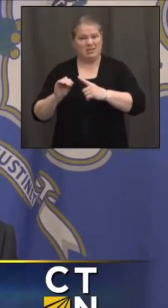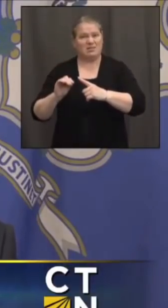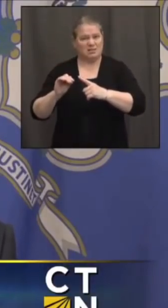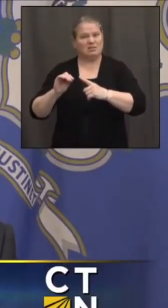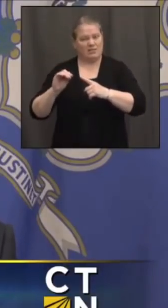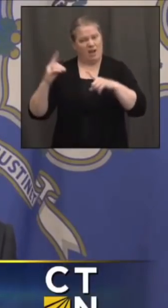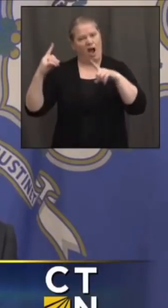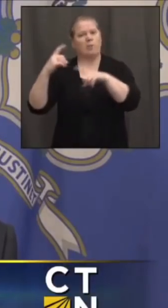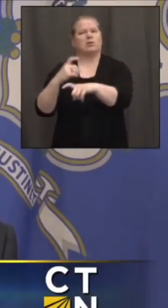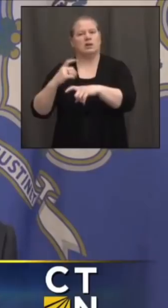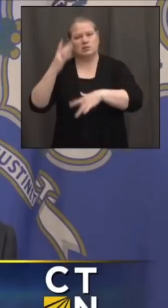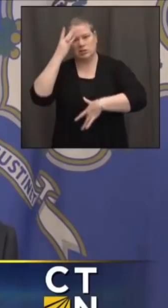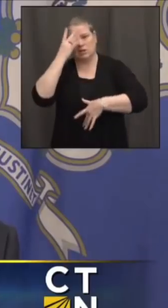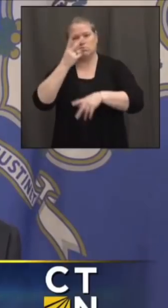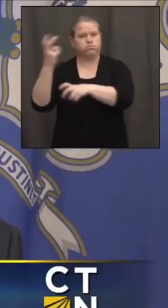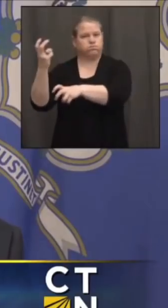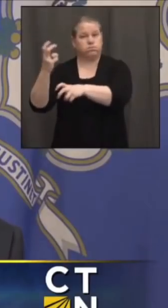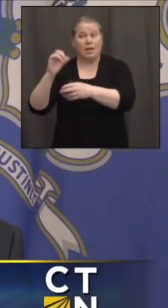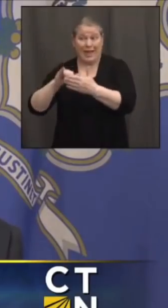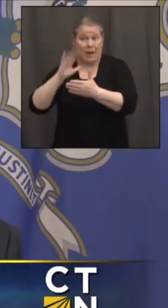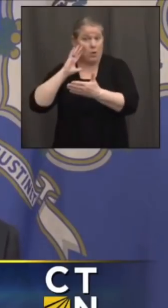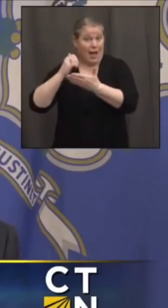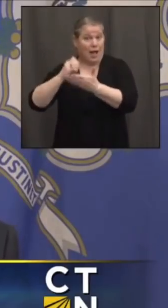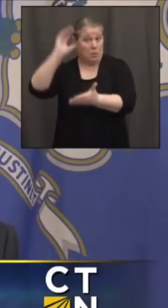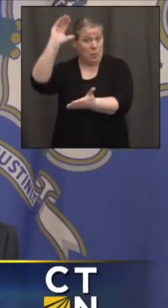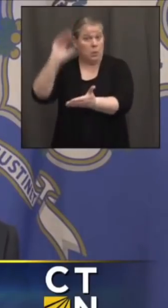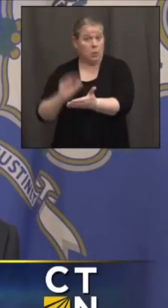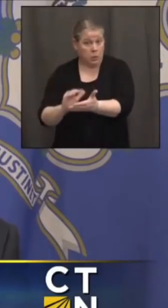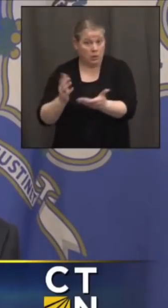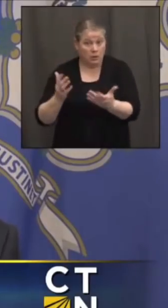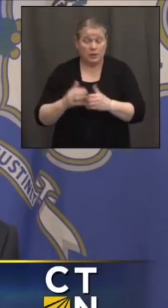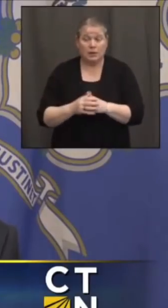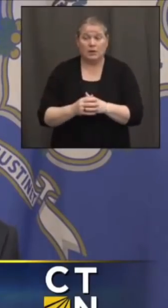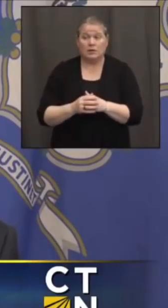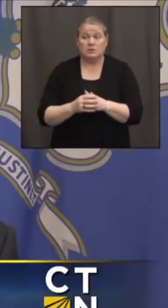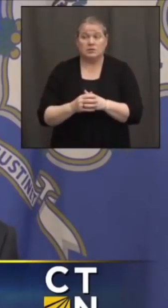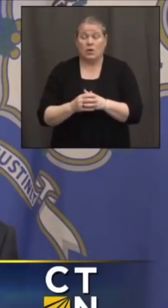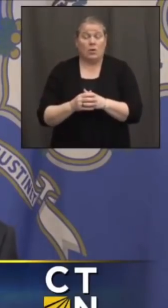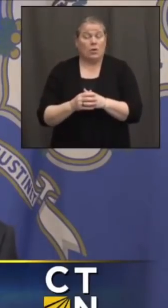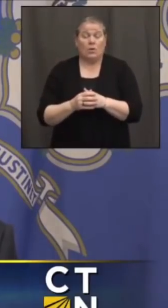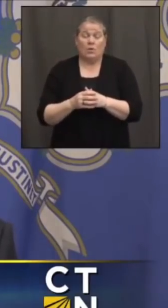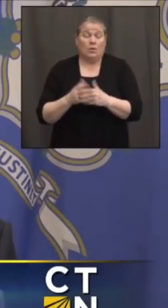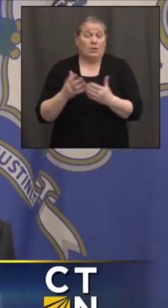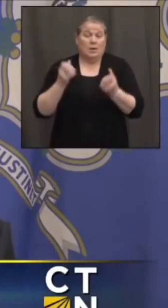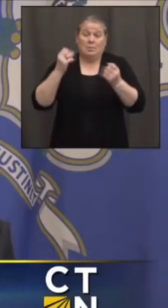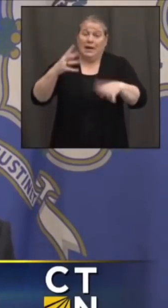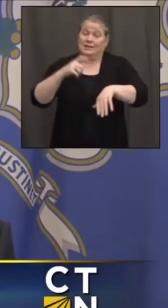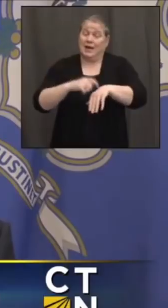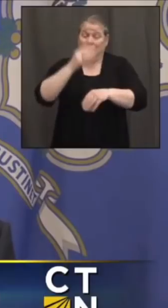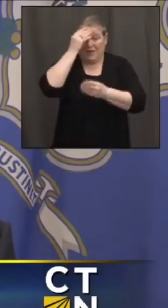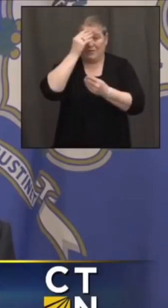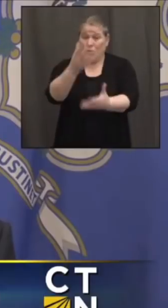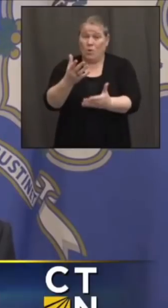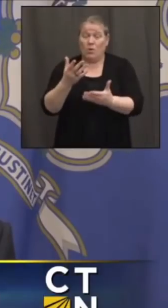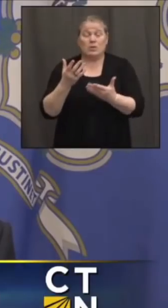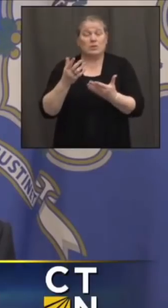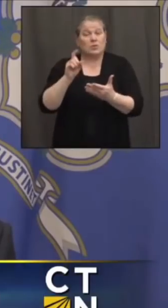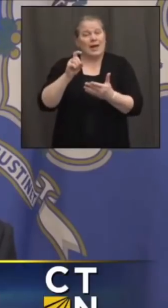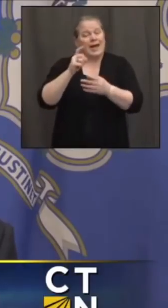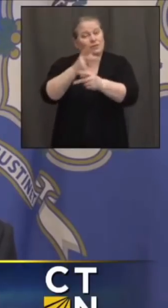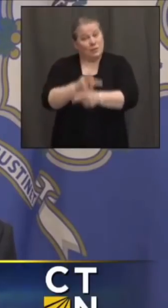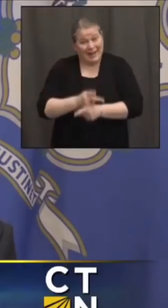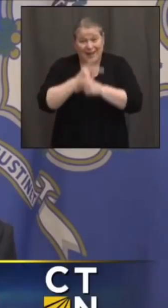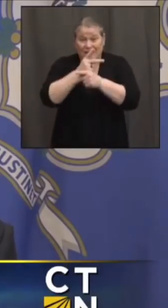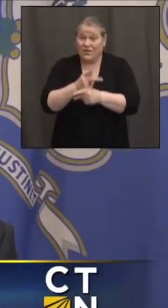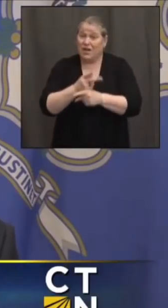what a difference that could make. As I've said, many times, we still have to watch out for these variants.